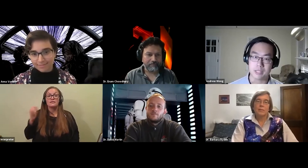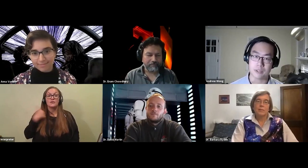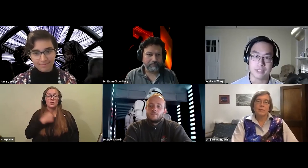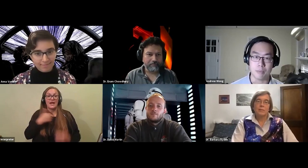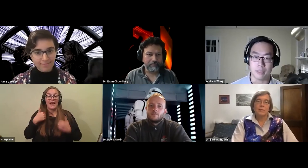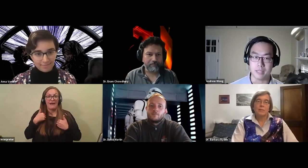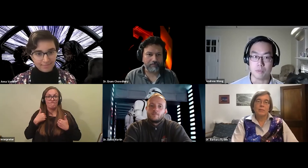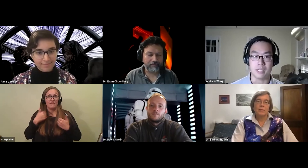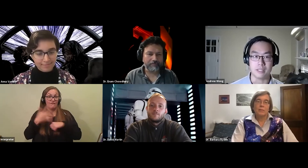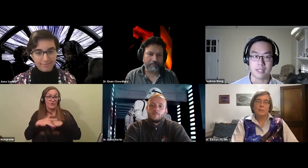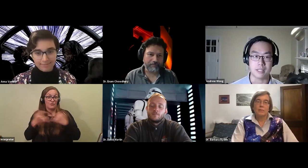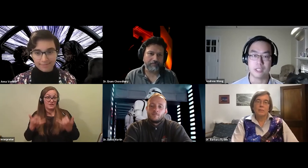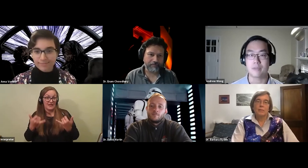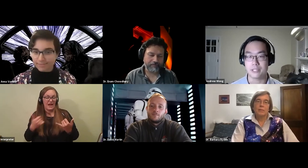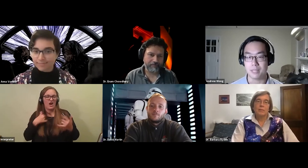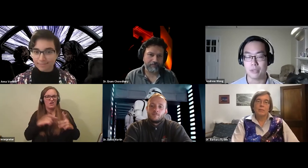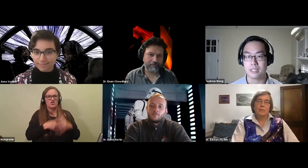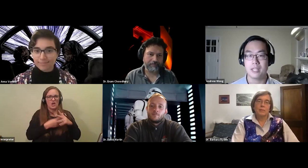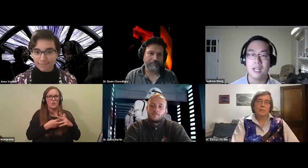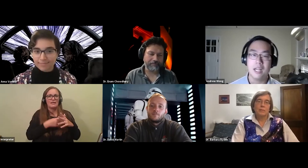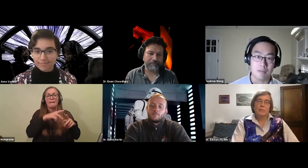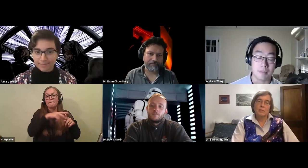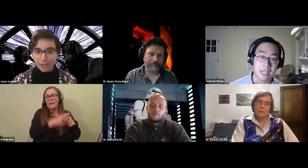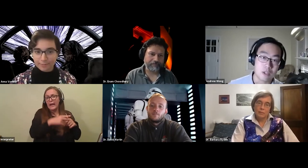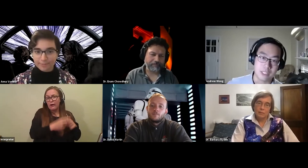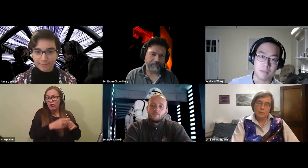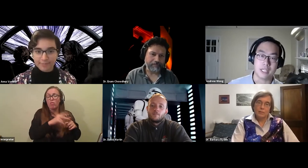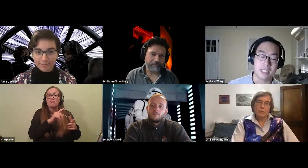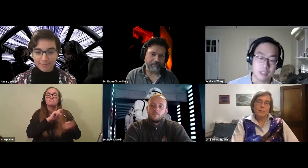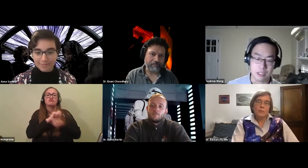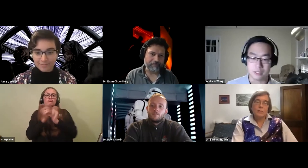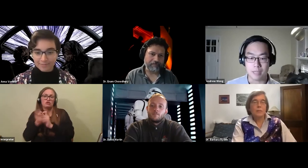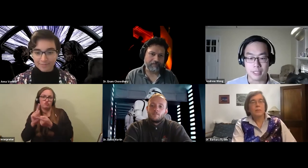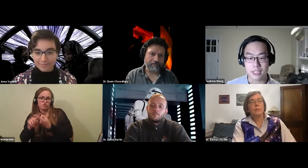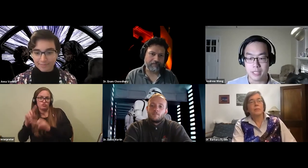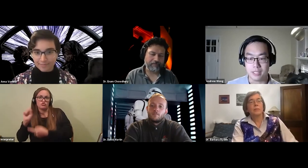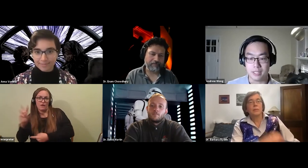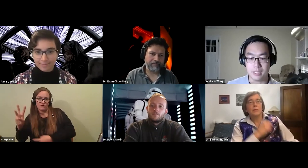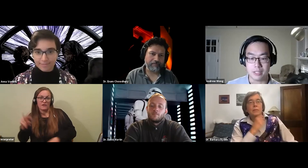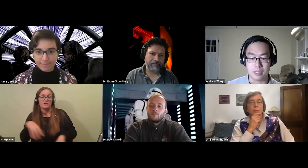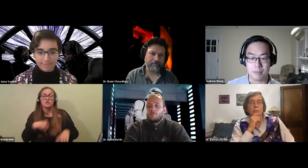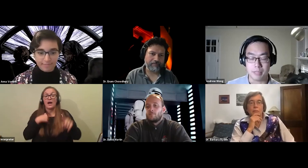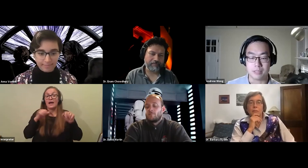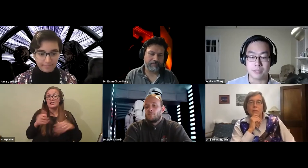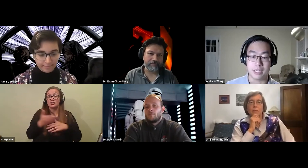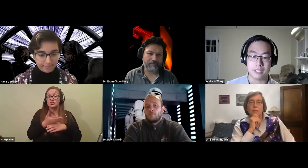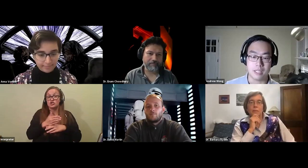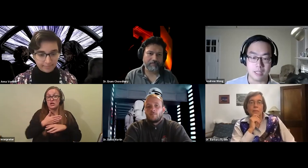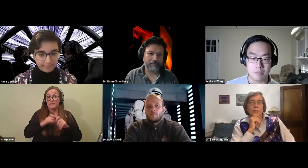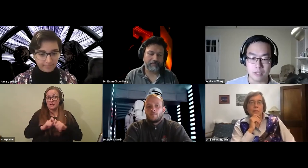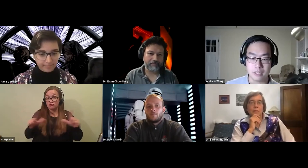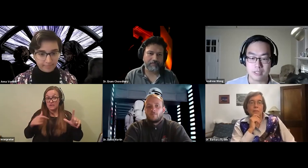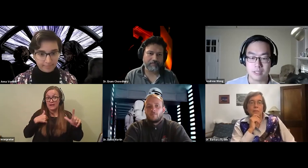like a mechanical standpoint and then move on to like a software standpoint. From a mechanical standpoint, I can actually share my screen, and then I actually prepared some